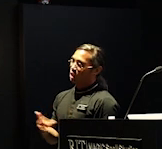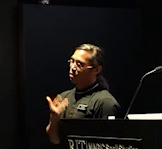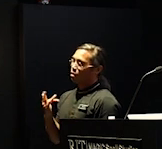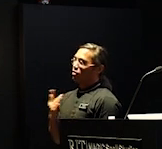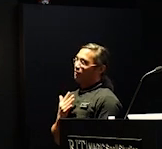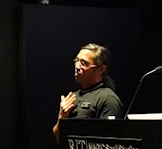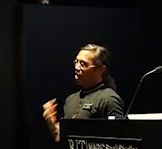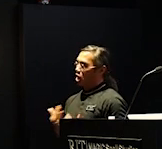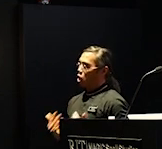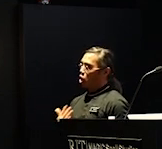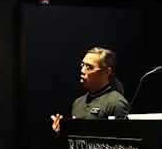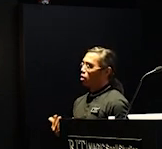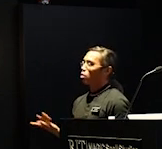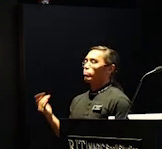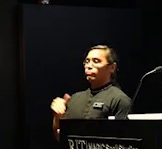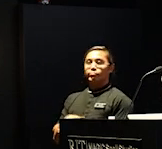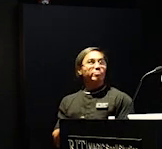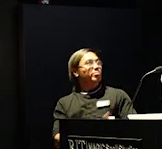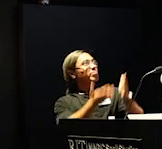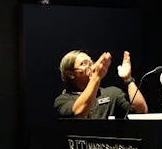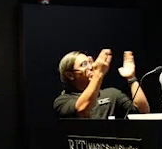architect for the interior architect.